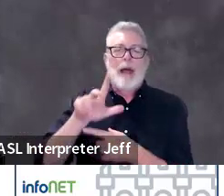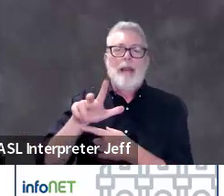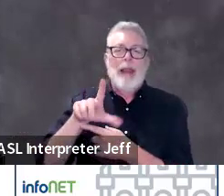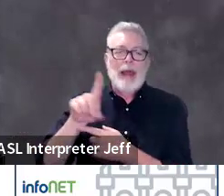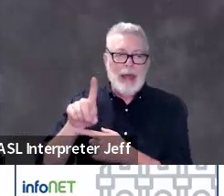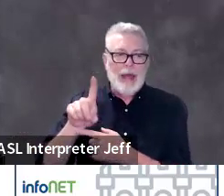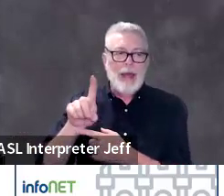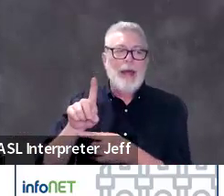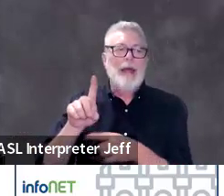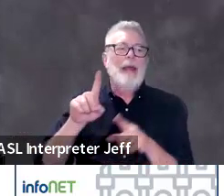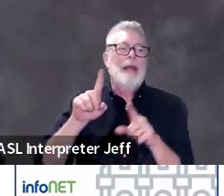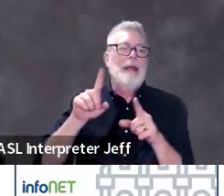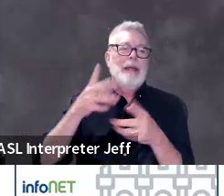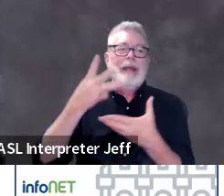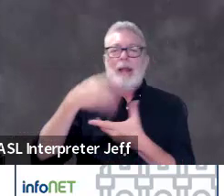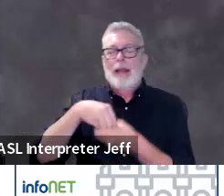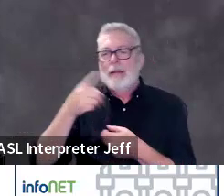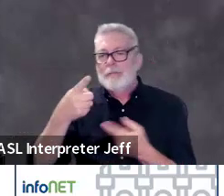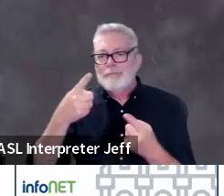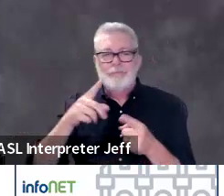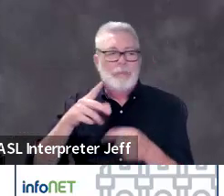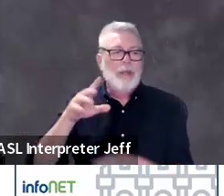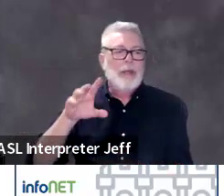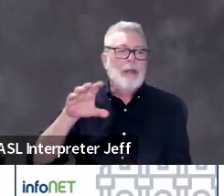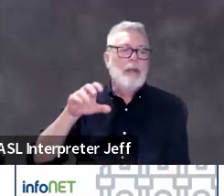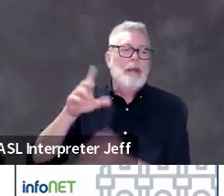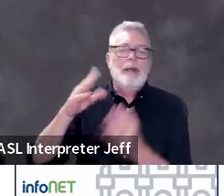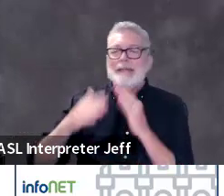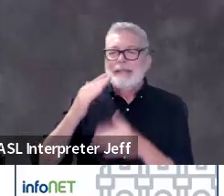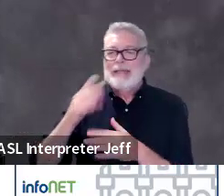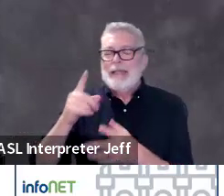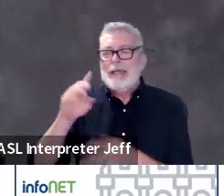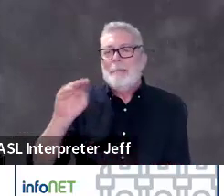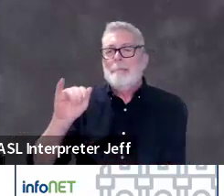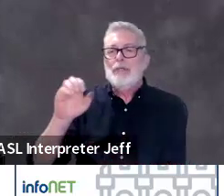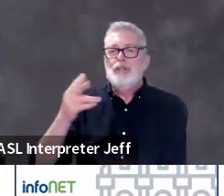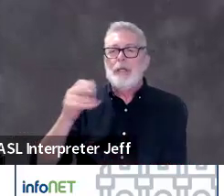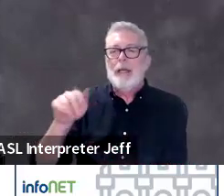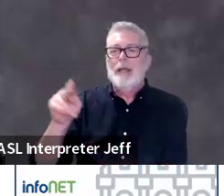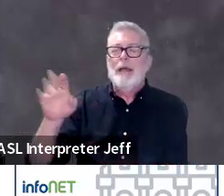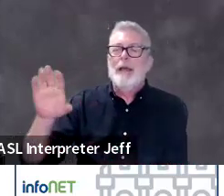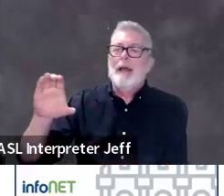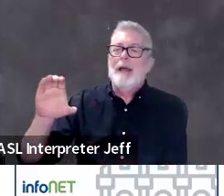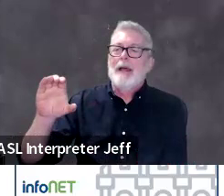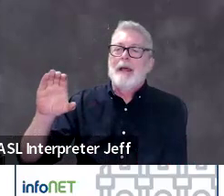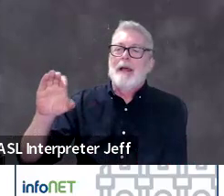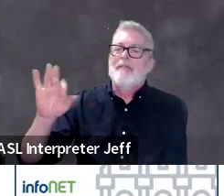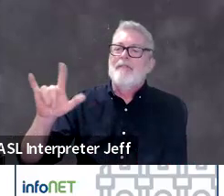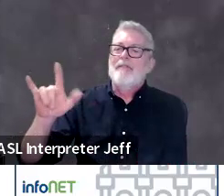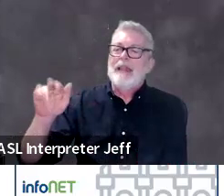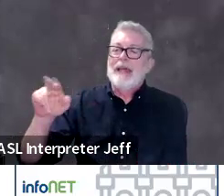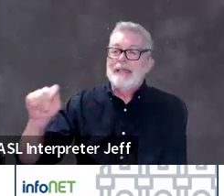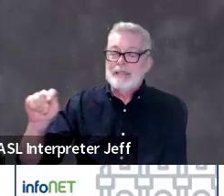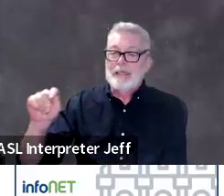pipes in like the city of Flint and a lot of Michigan you've heard about, and